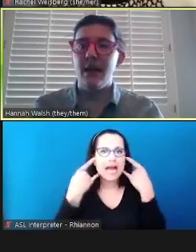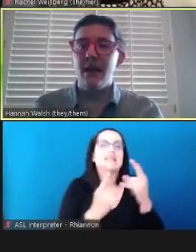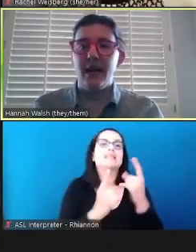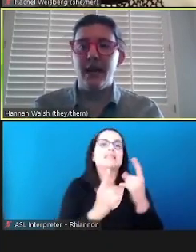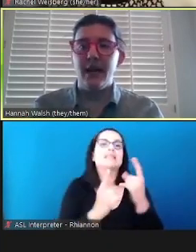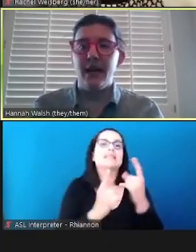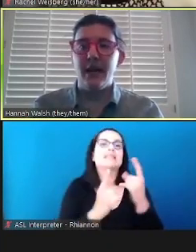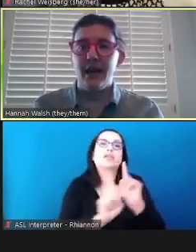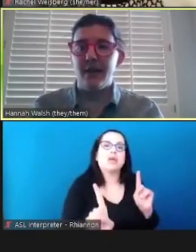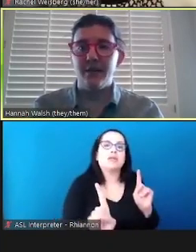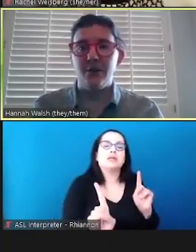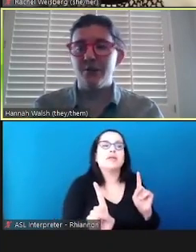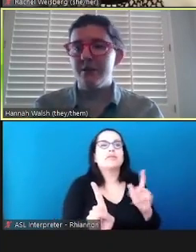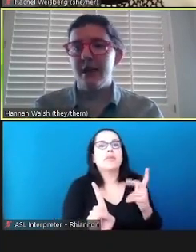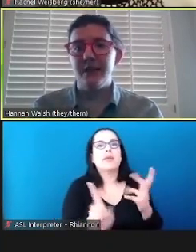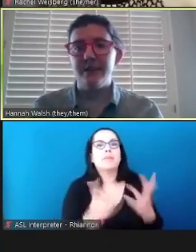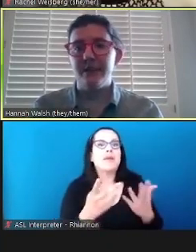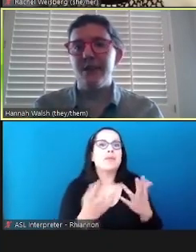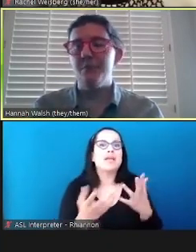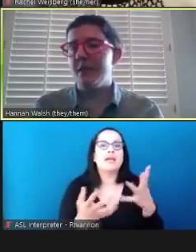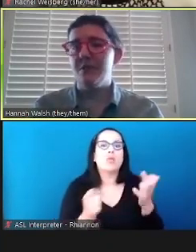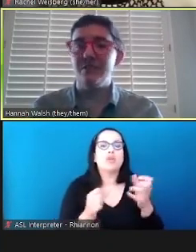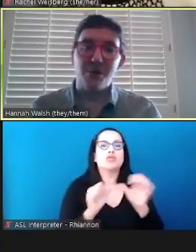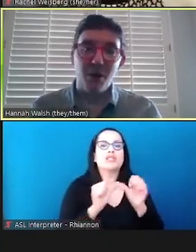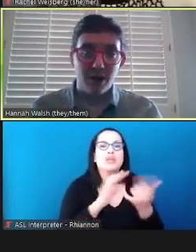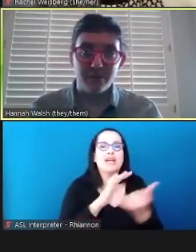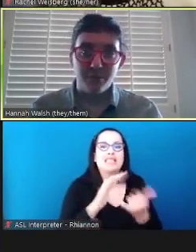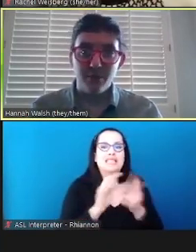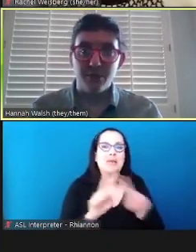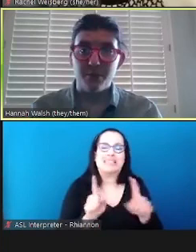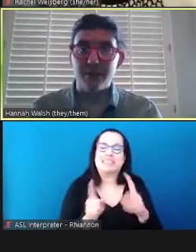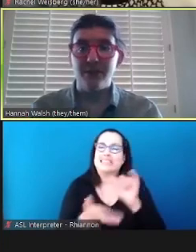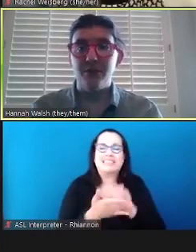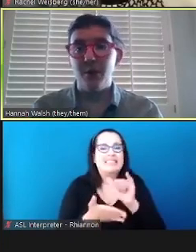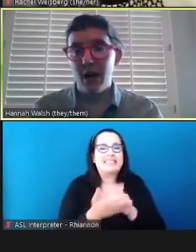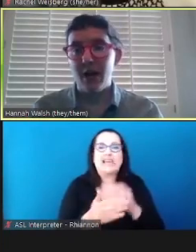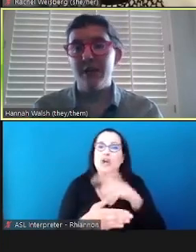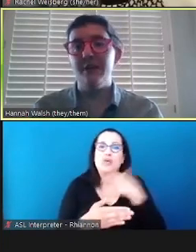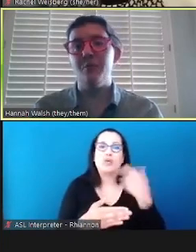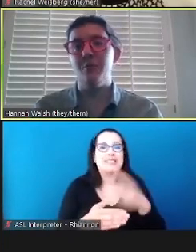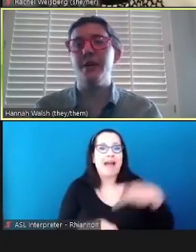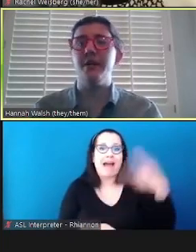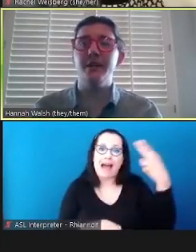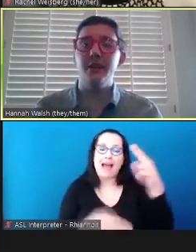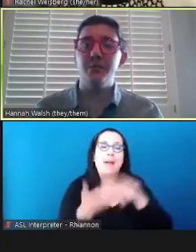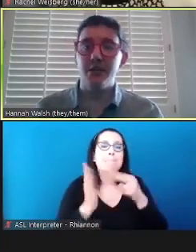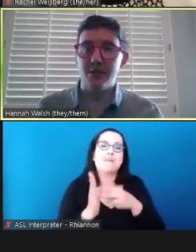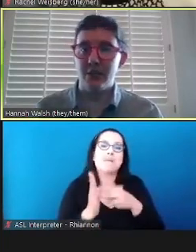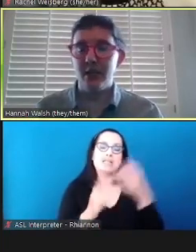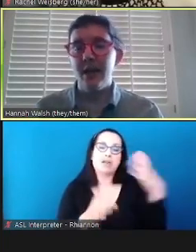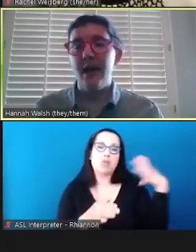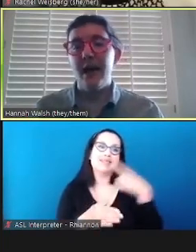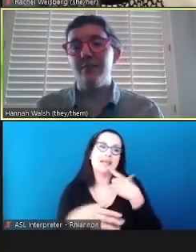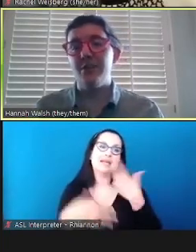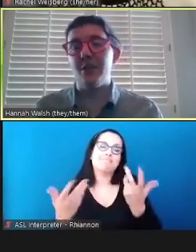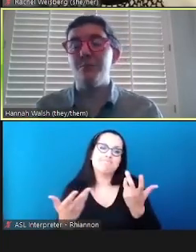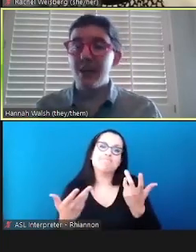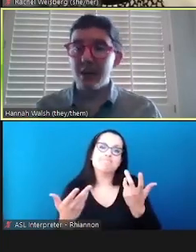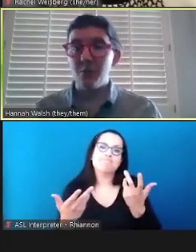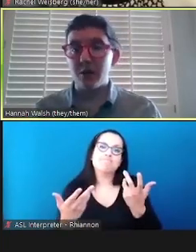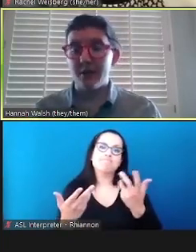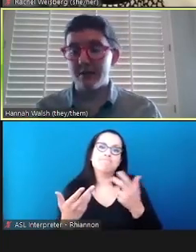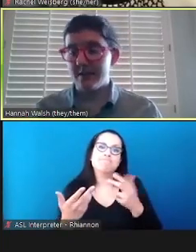and stay isolated, but that's just not possible and the risk is too high, the employer could then potentially have